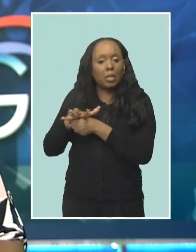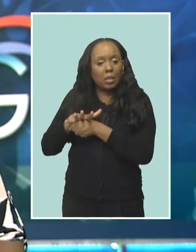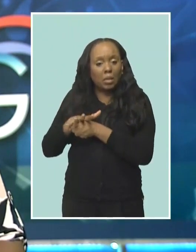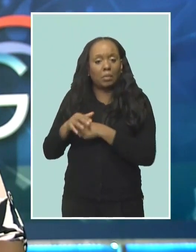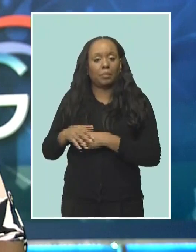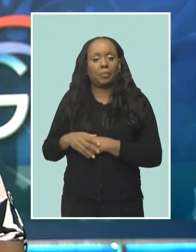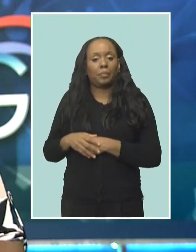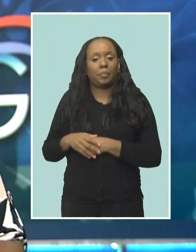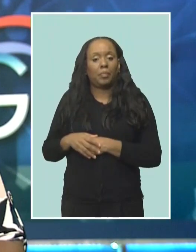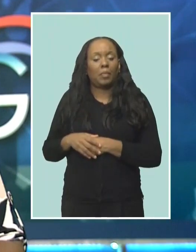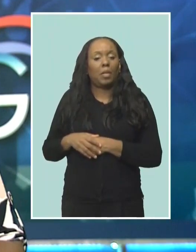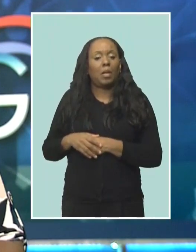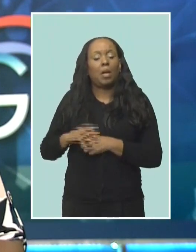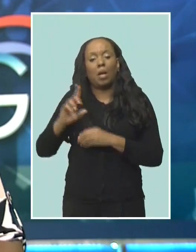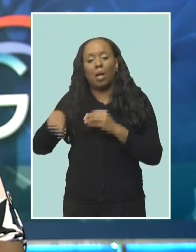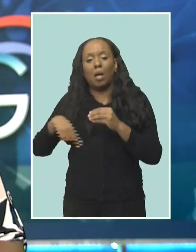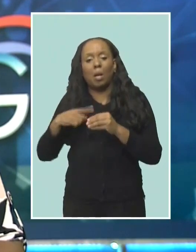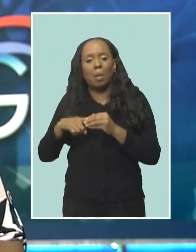his constituents